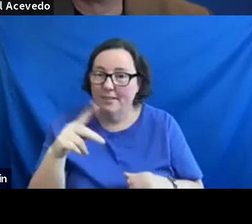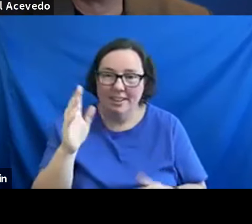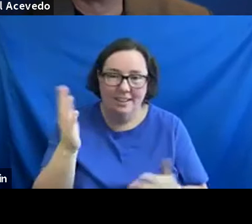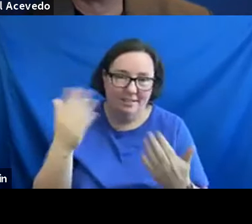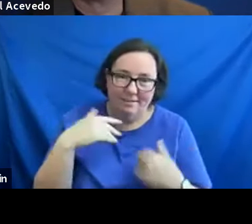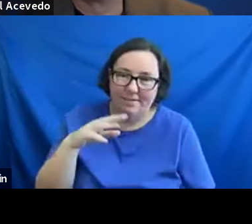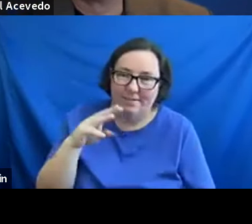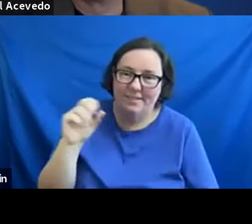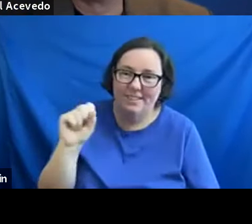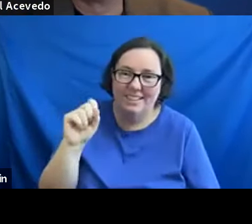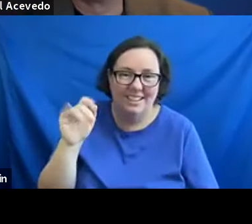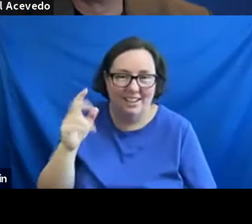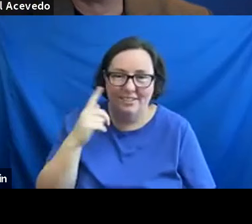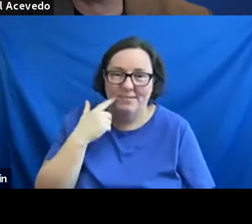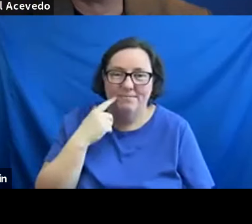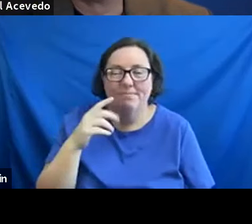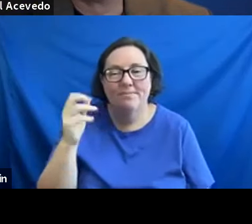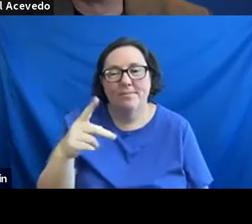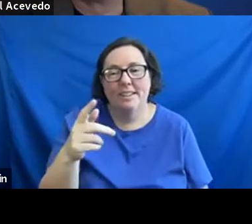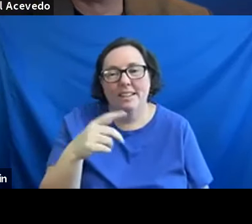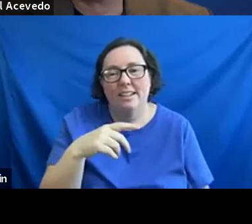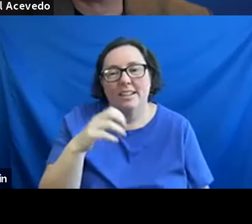ahead. Last question.